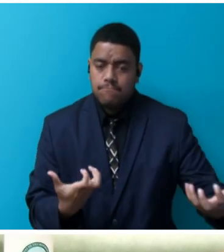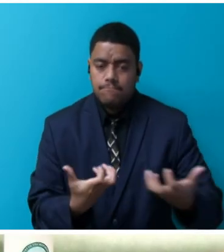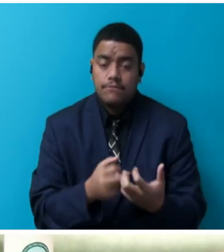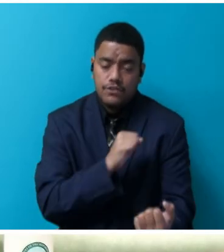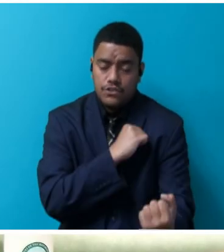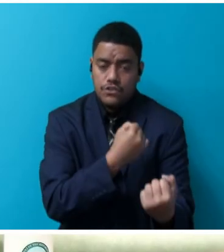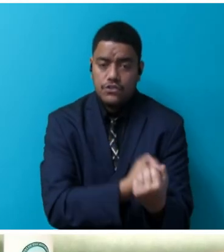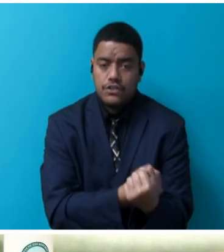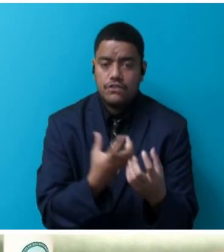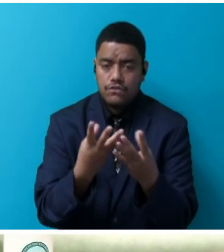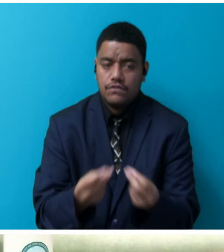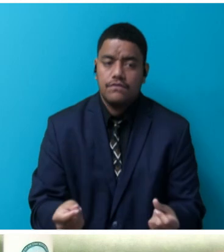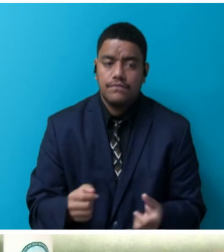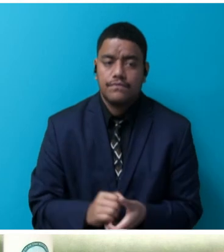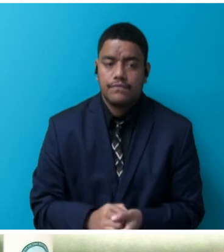strengthened resolve.